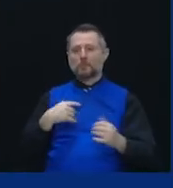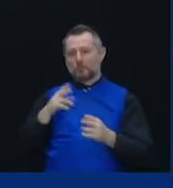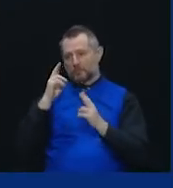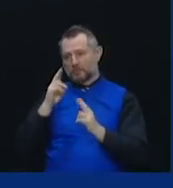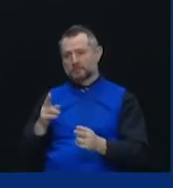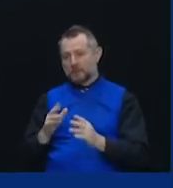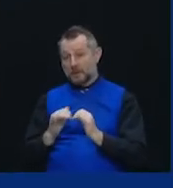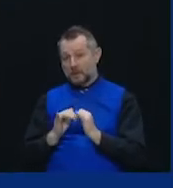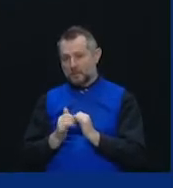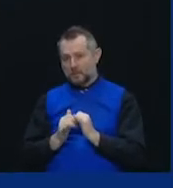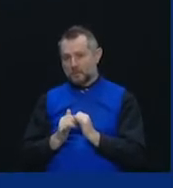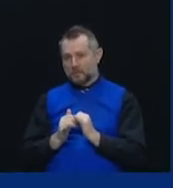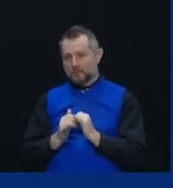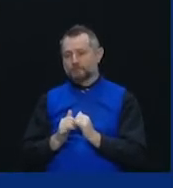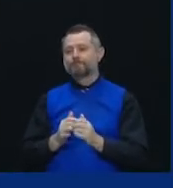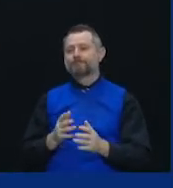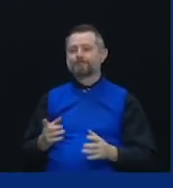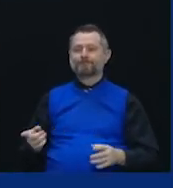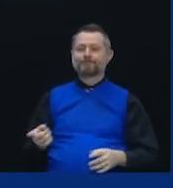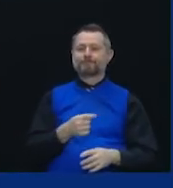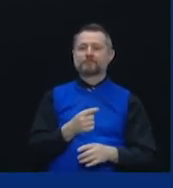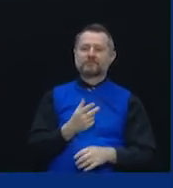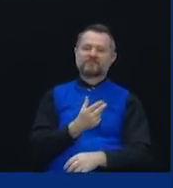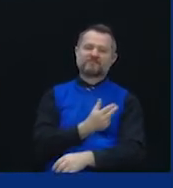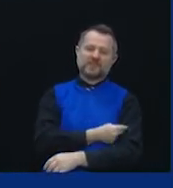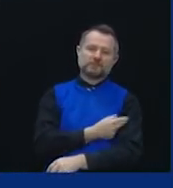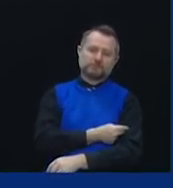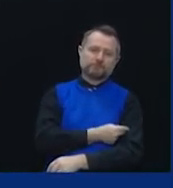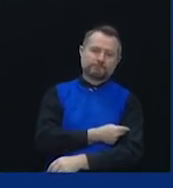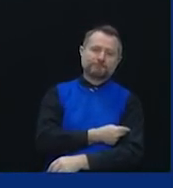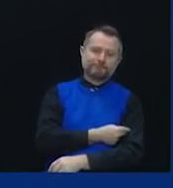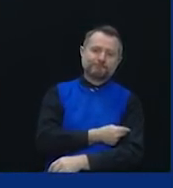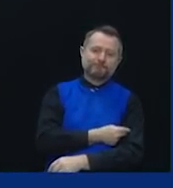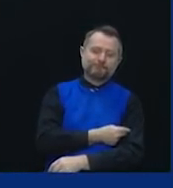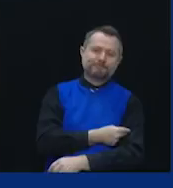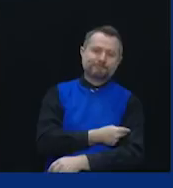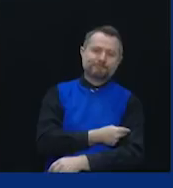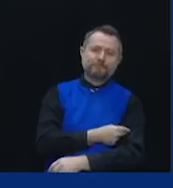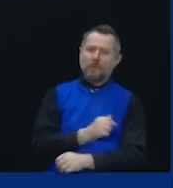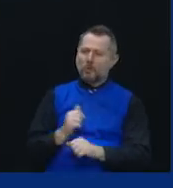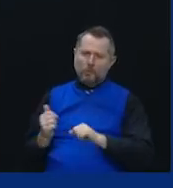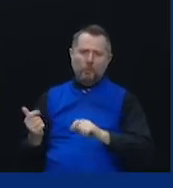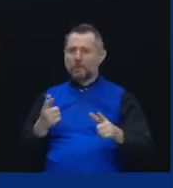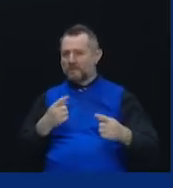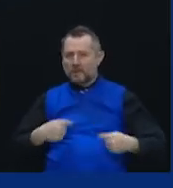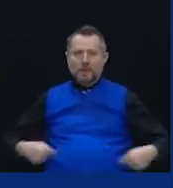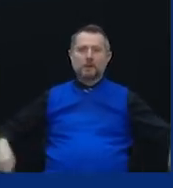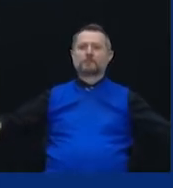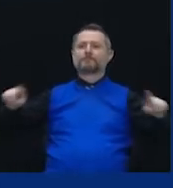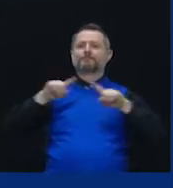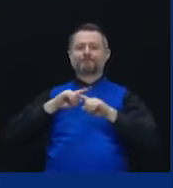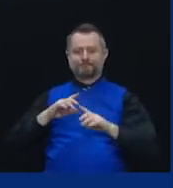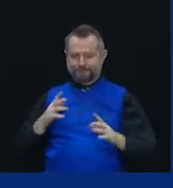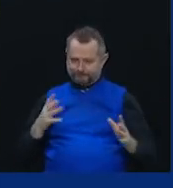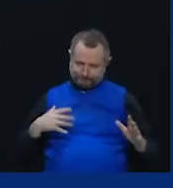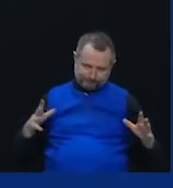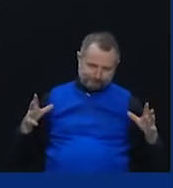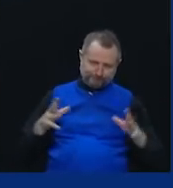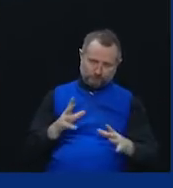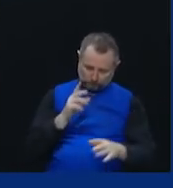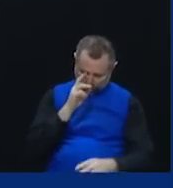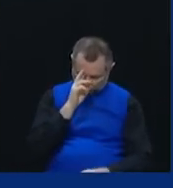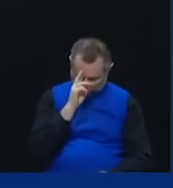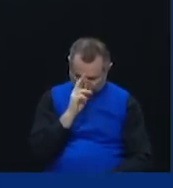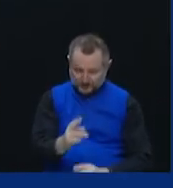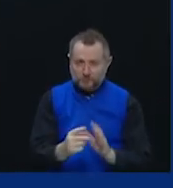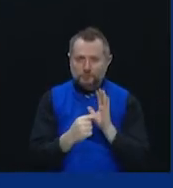a vaccination today. Let's all of us show our respect and appreciation for